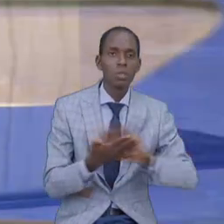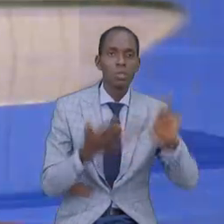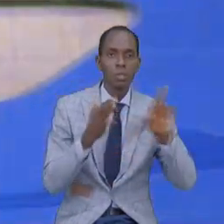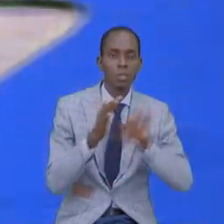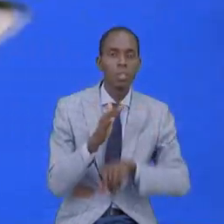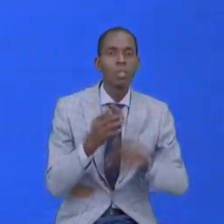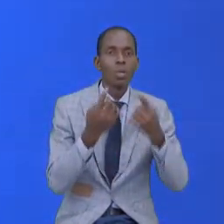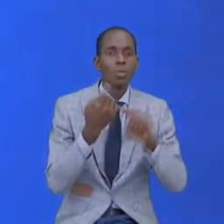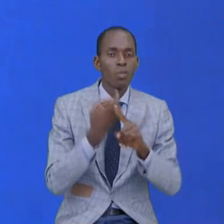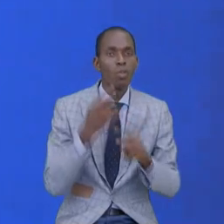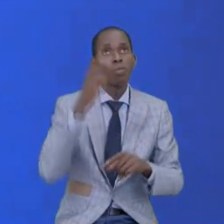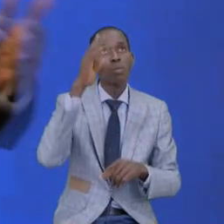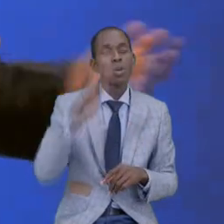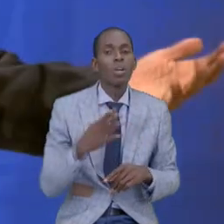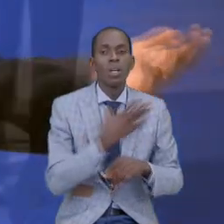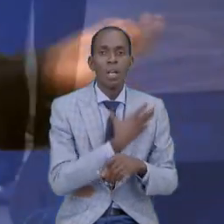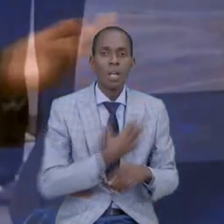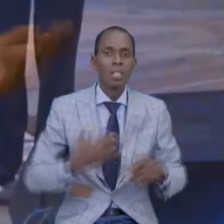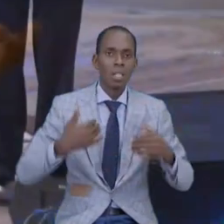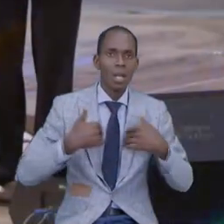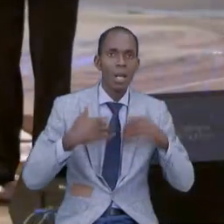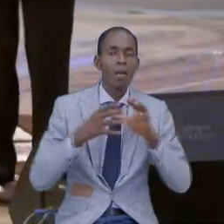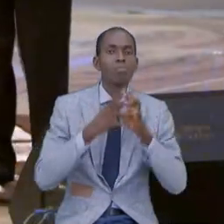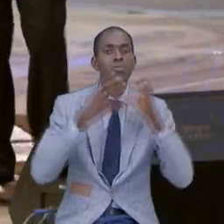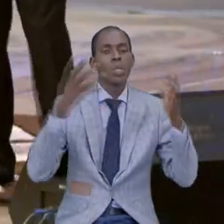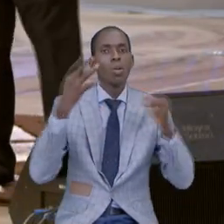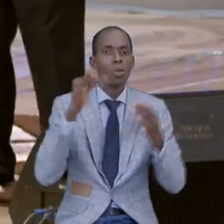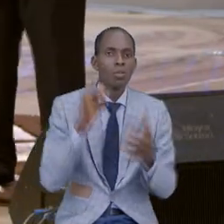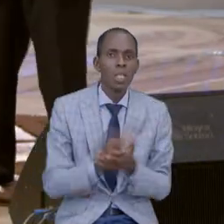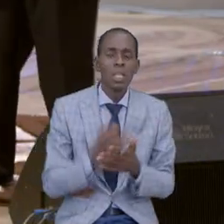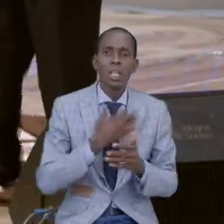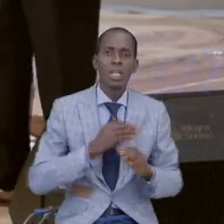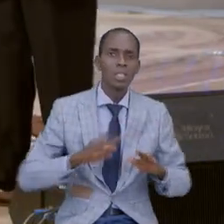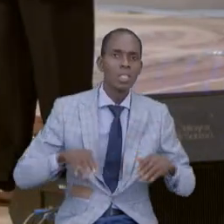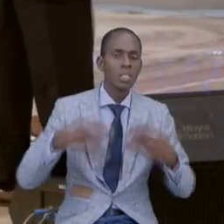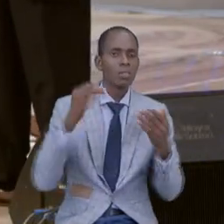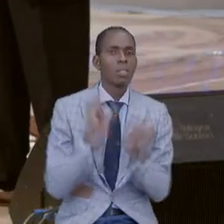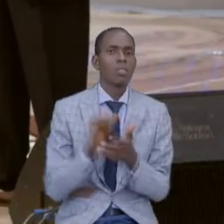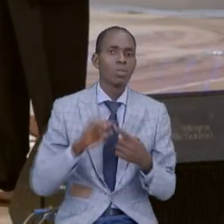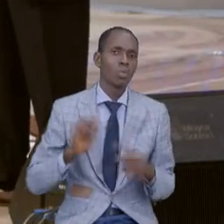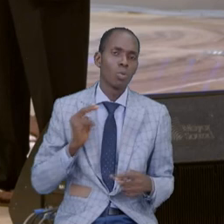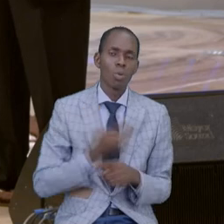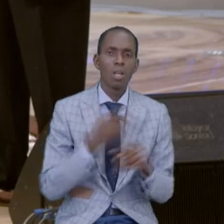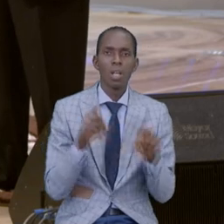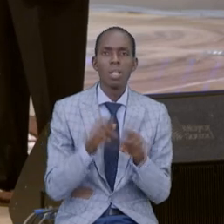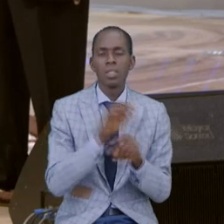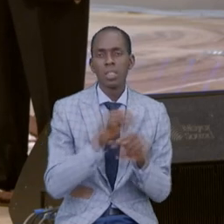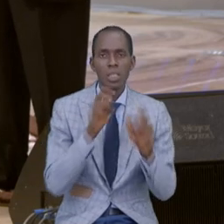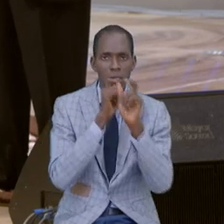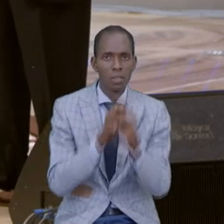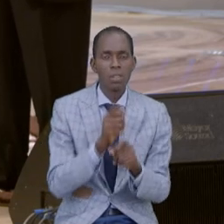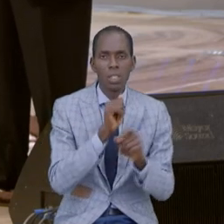God, and he has abundance of that, and he gives that to us as a gift. The gift